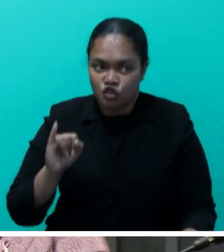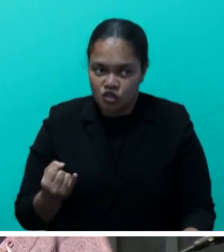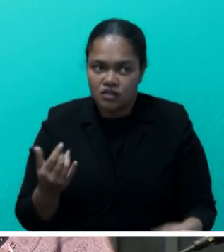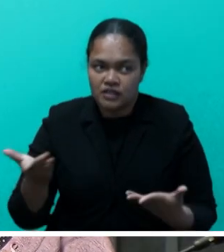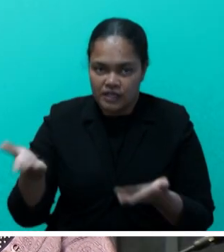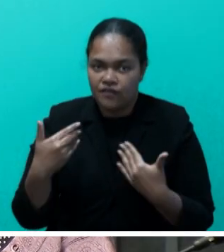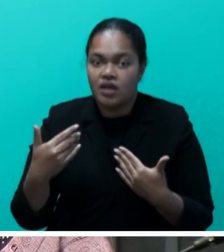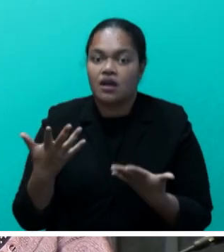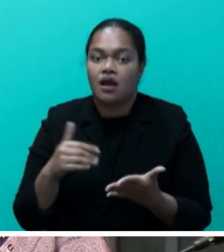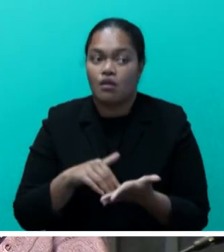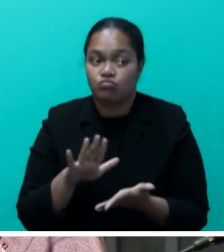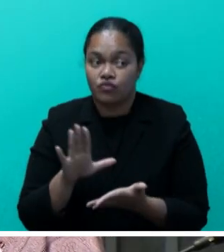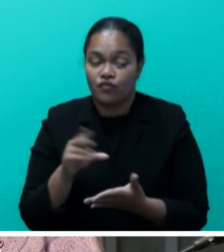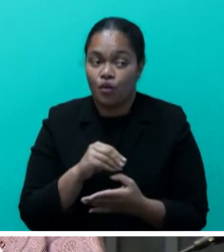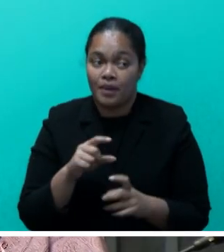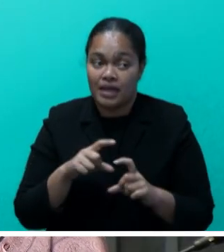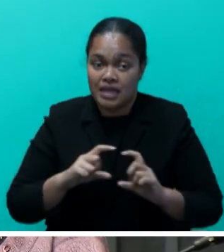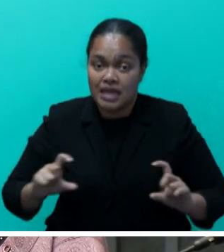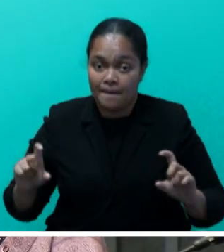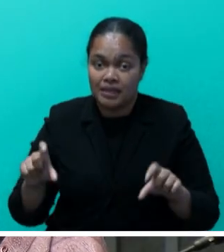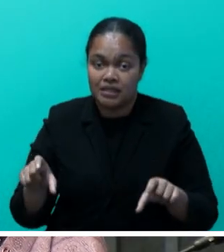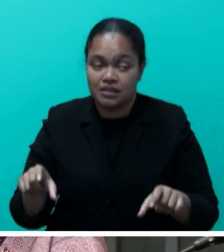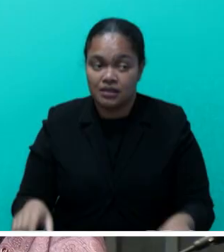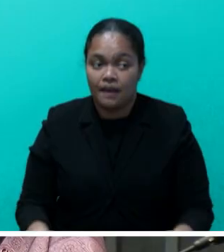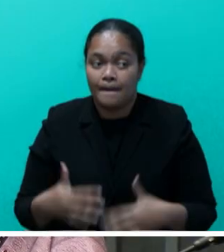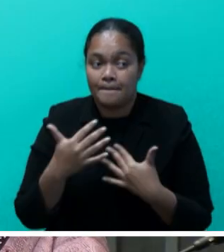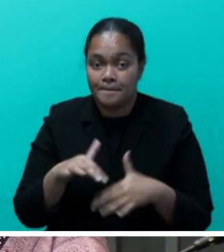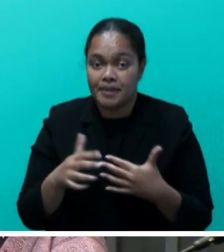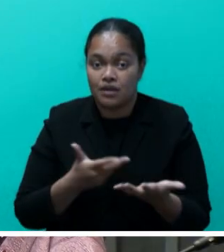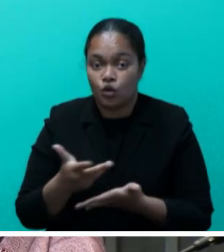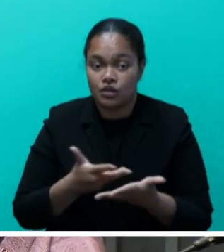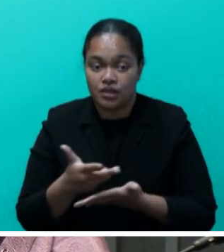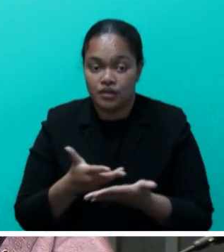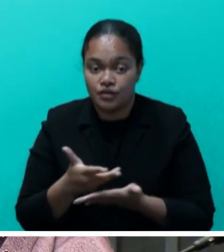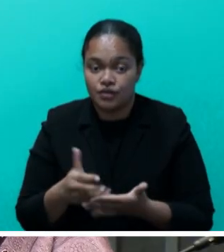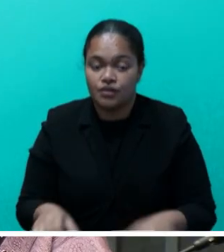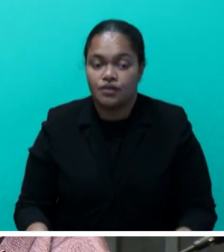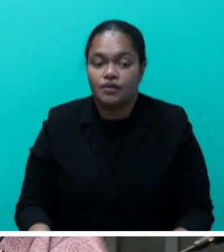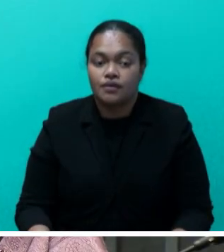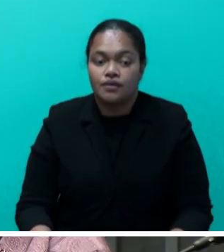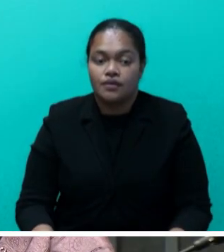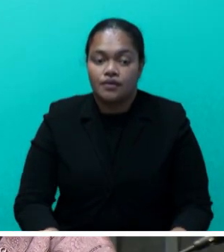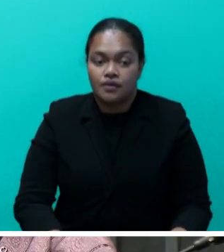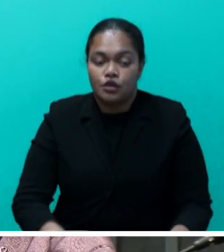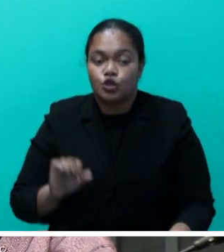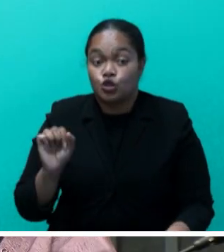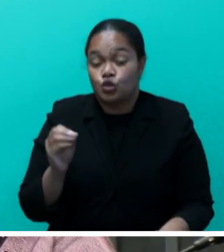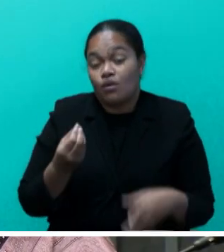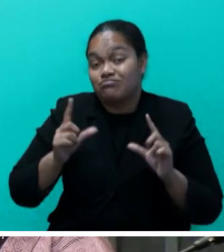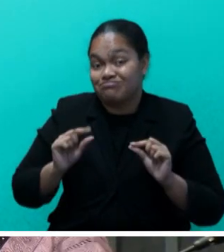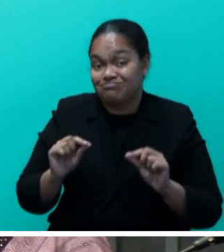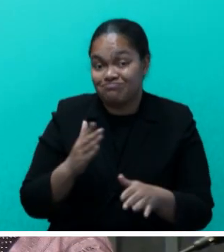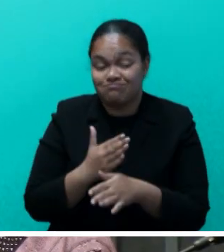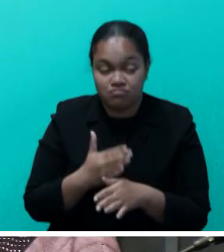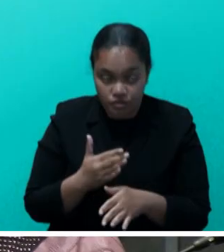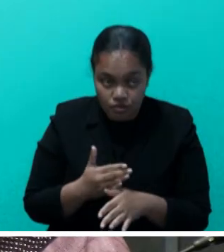approval from Cabinet, that the public consultation be undertaken in terms